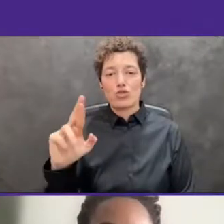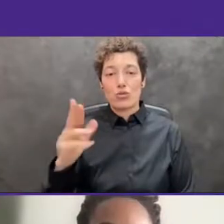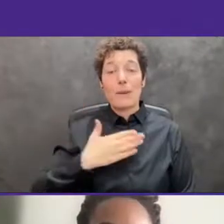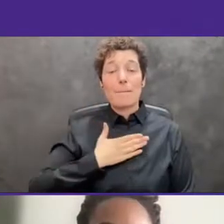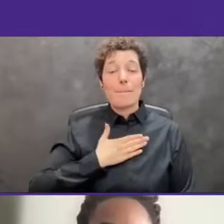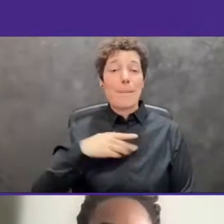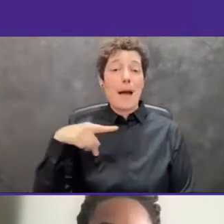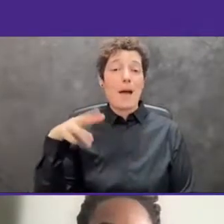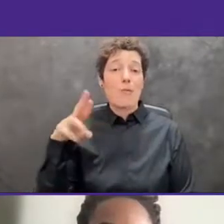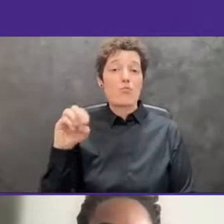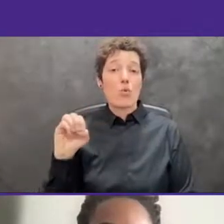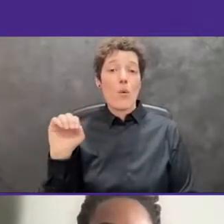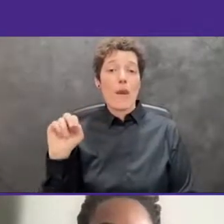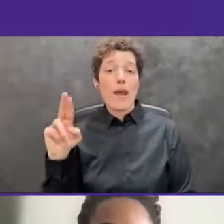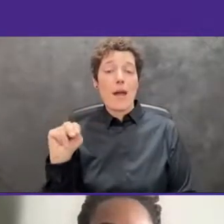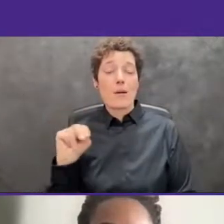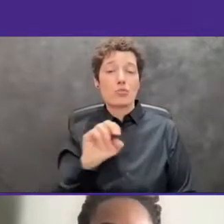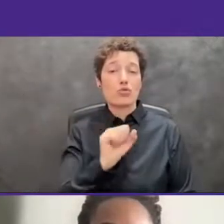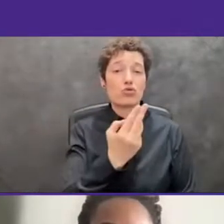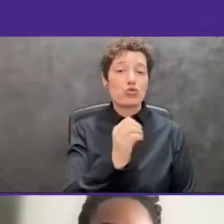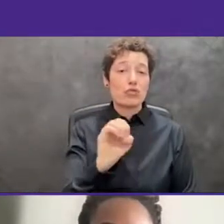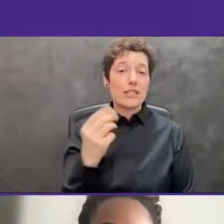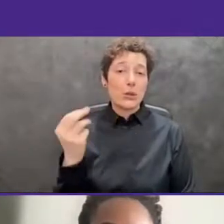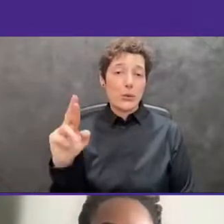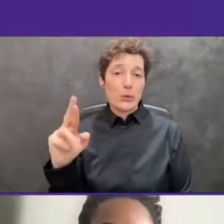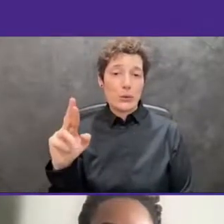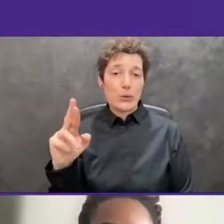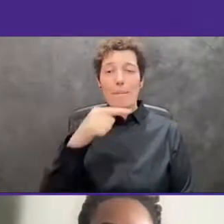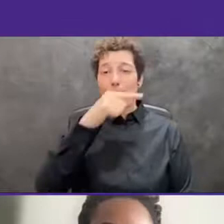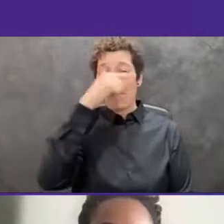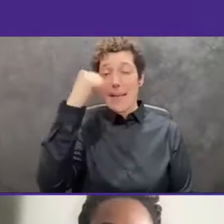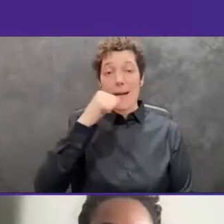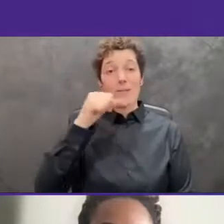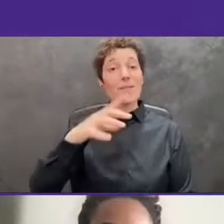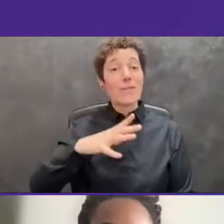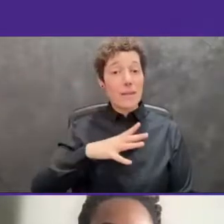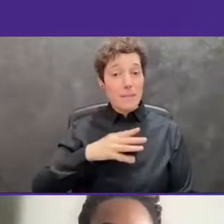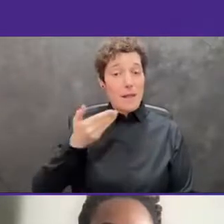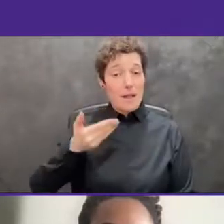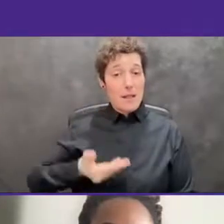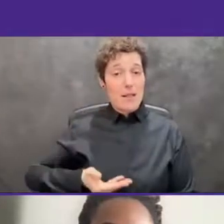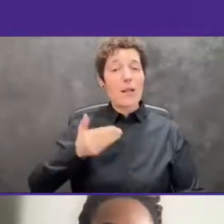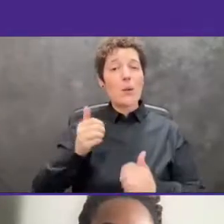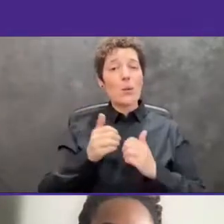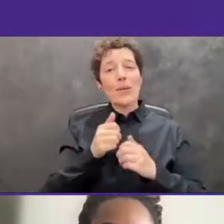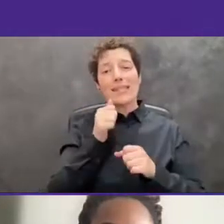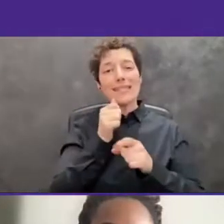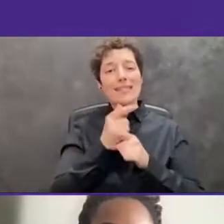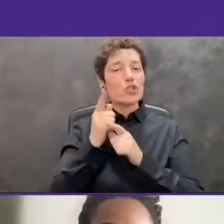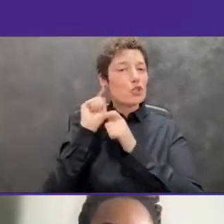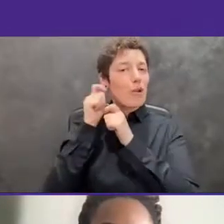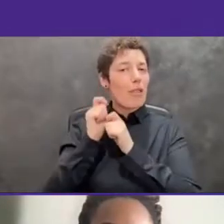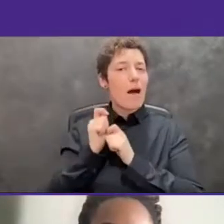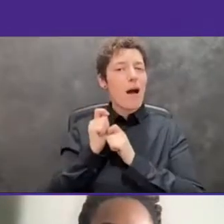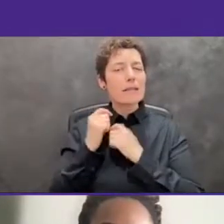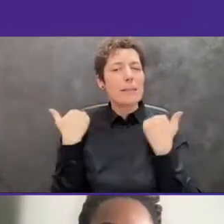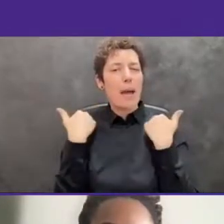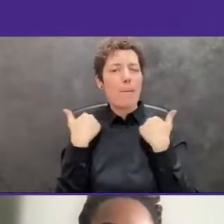she, her. I am a Black female with sister locks that hit about my